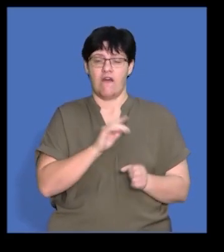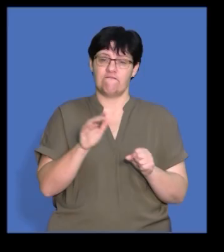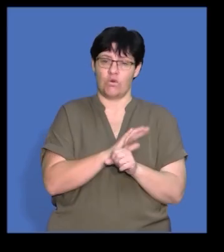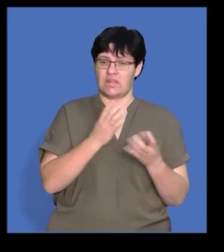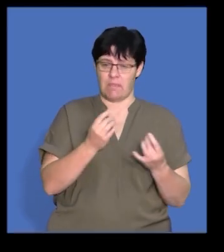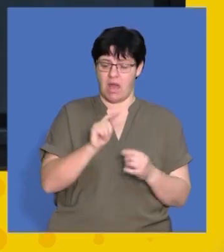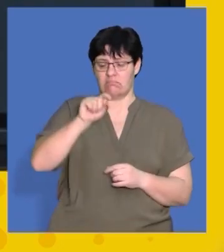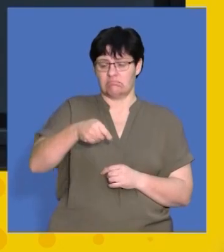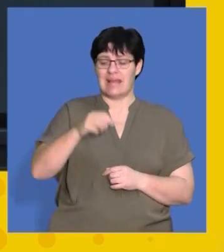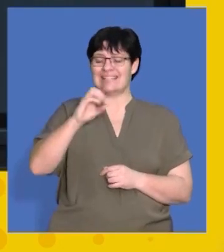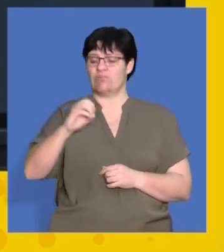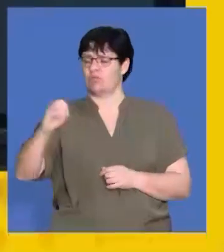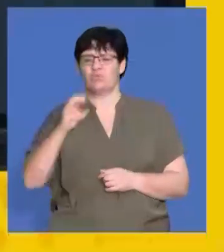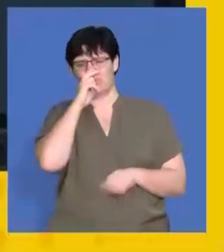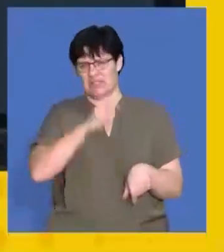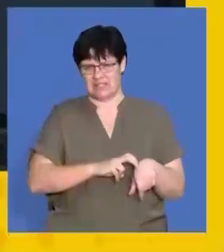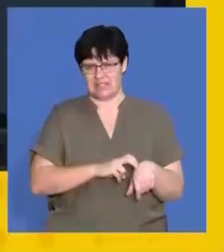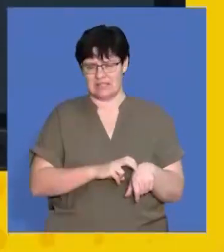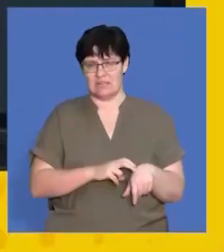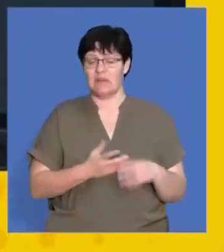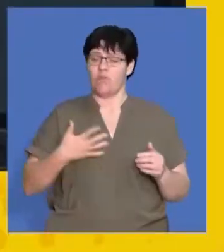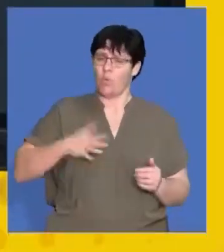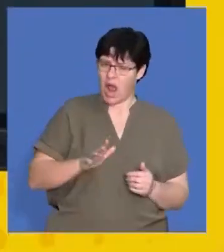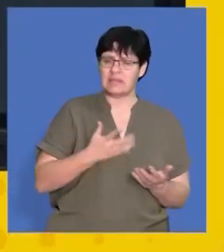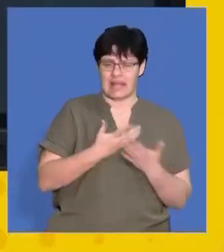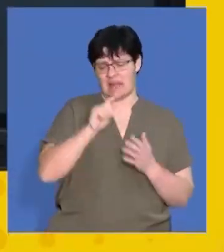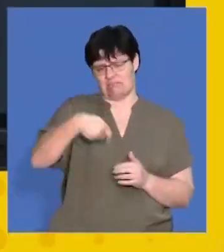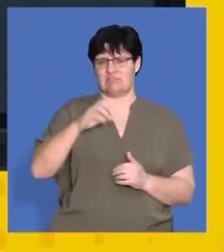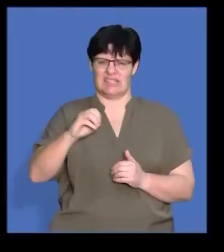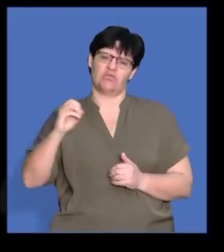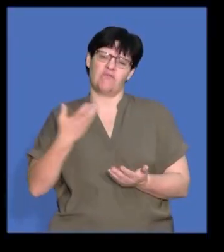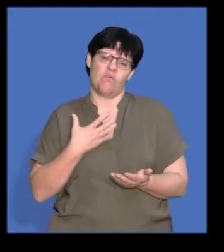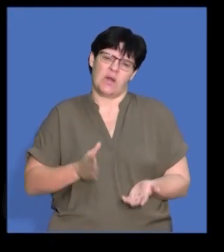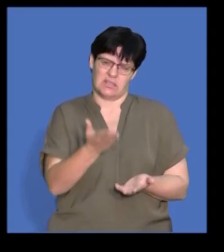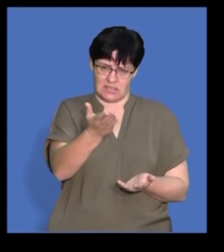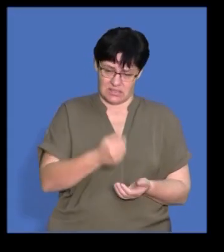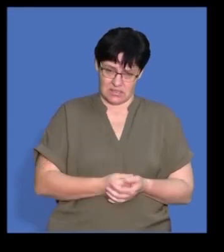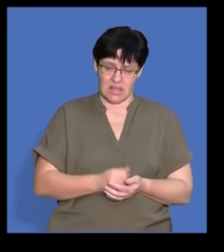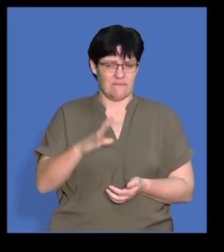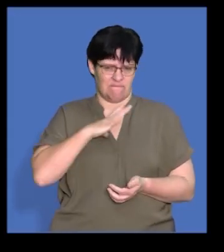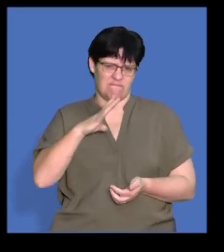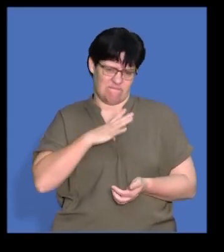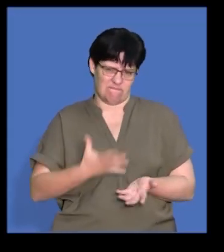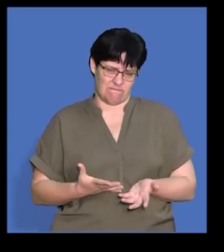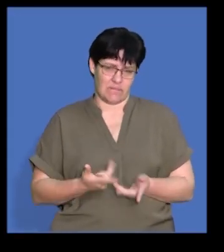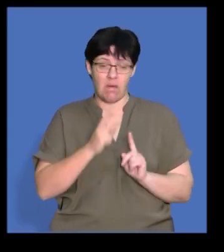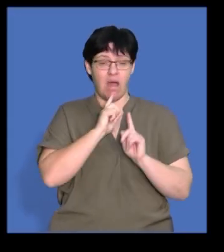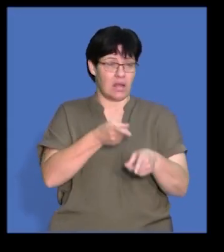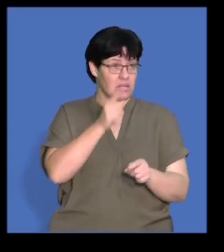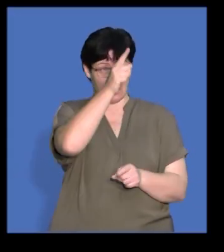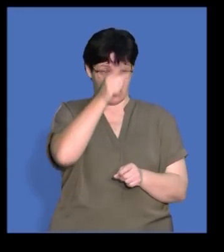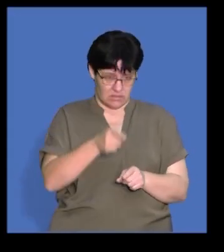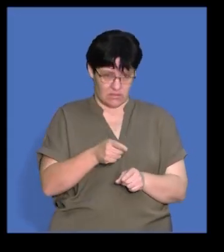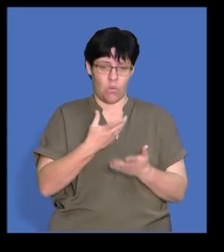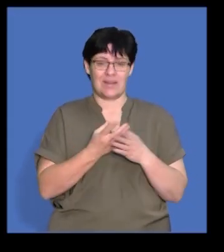I don't actually need the decimals. But if you really want to, you can put comma 00, that's fine. Have I answered the question? The question asked